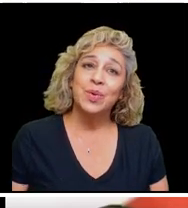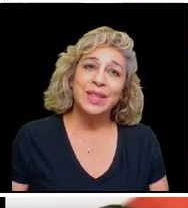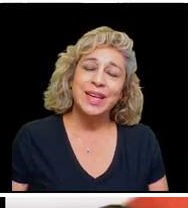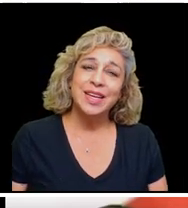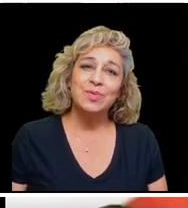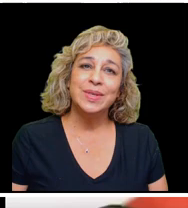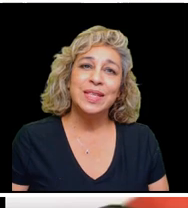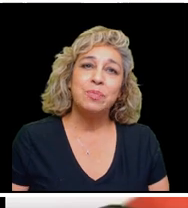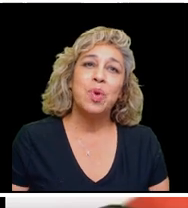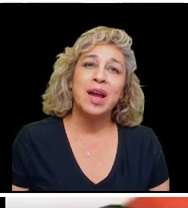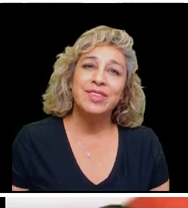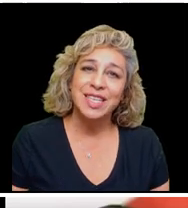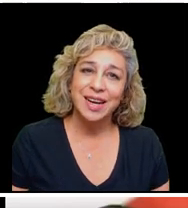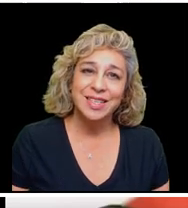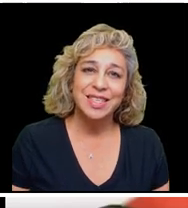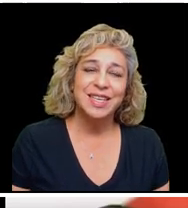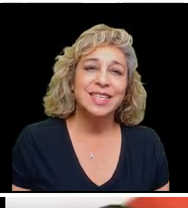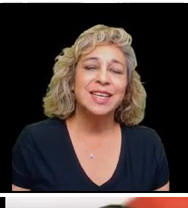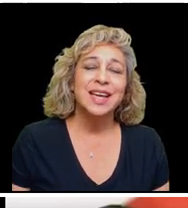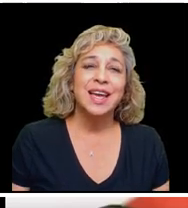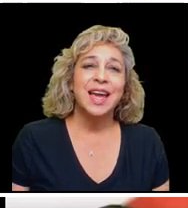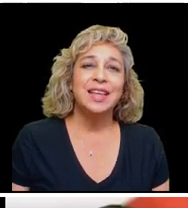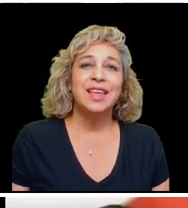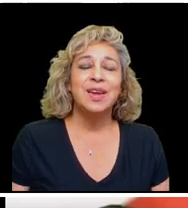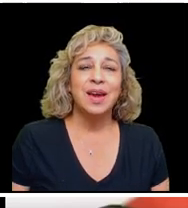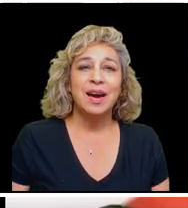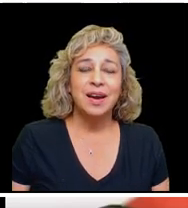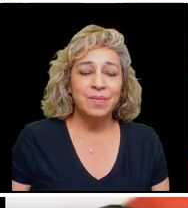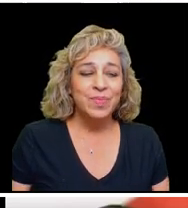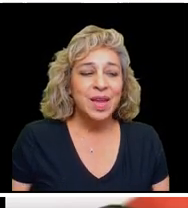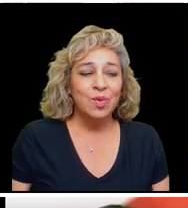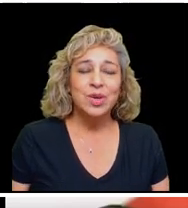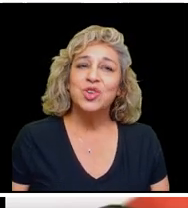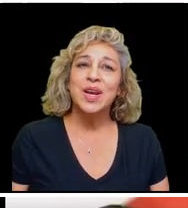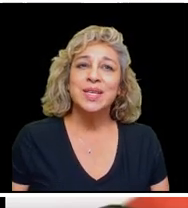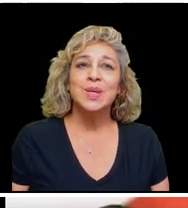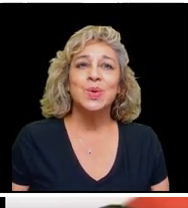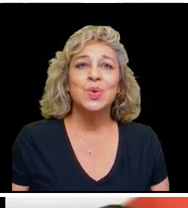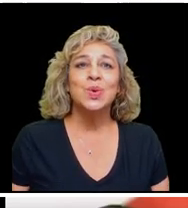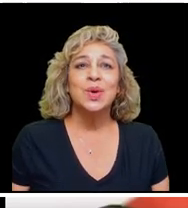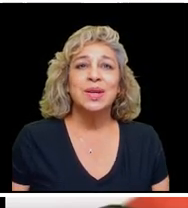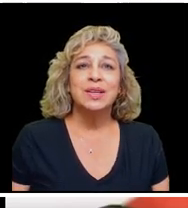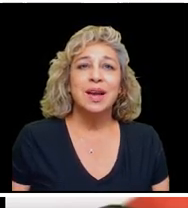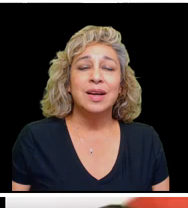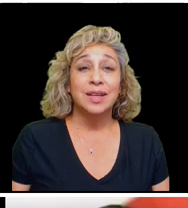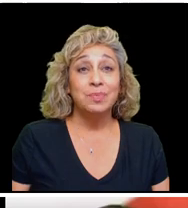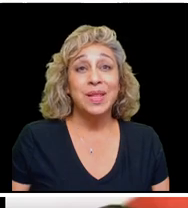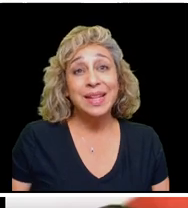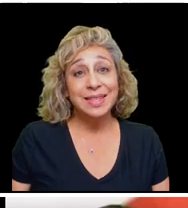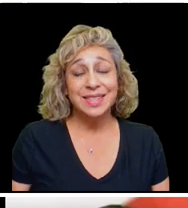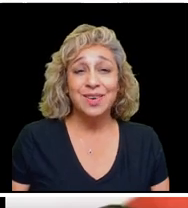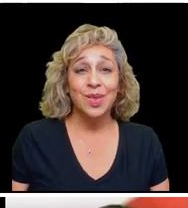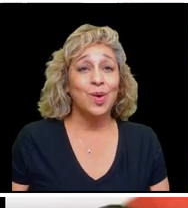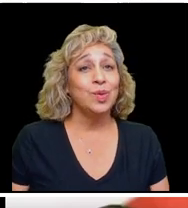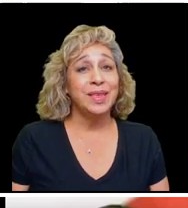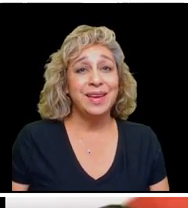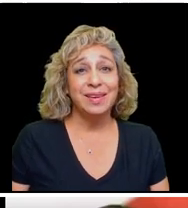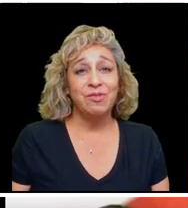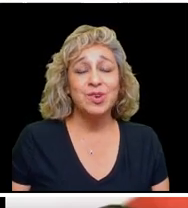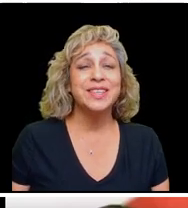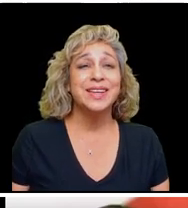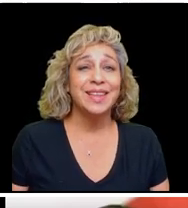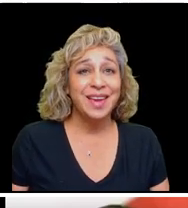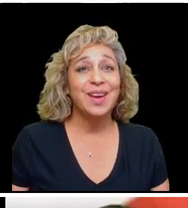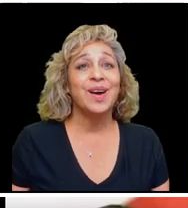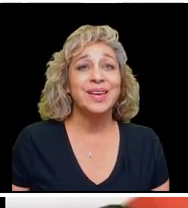but what they did was they privatized it and they were trying to completely sell the whole thing